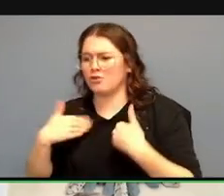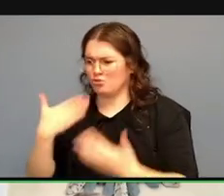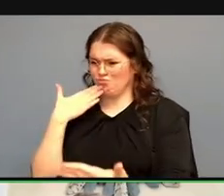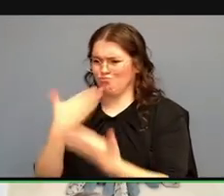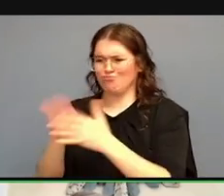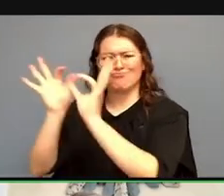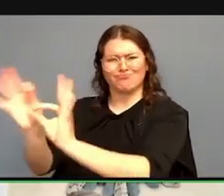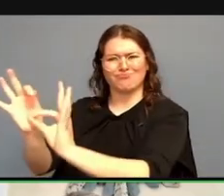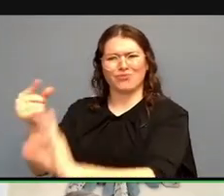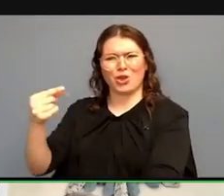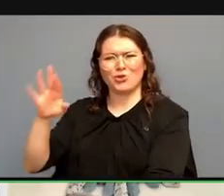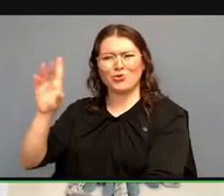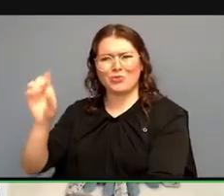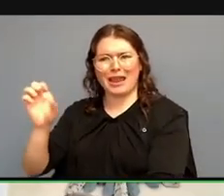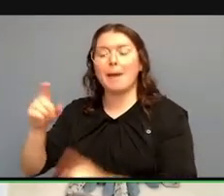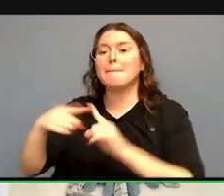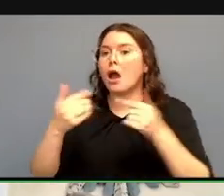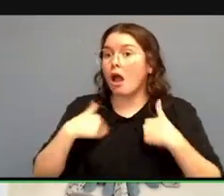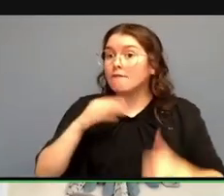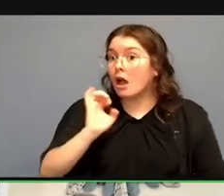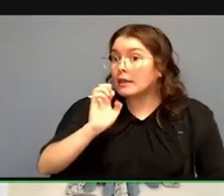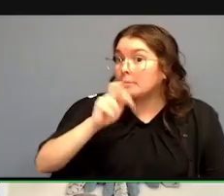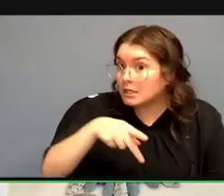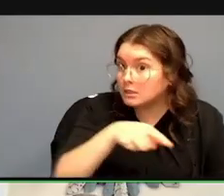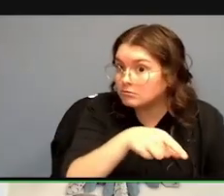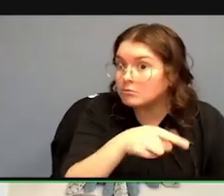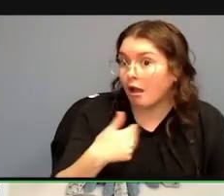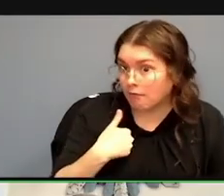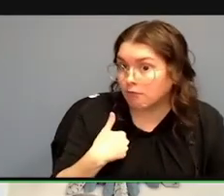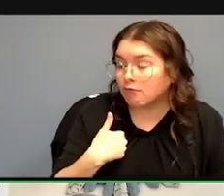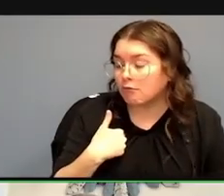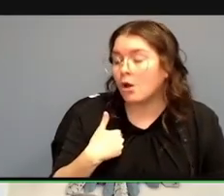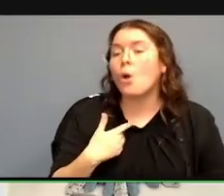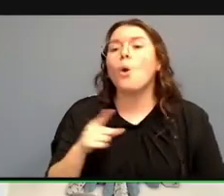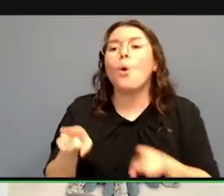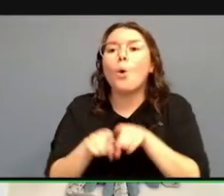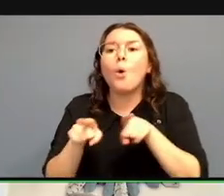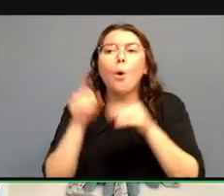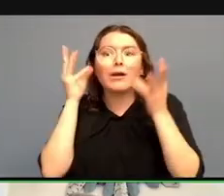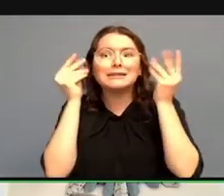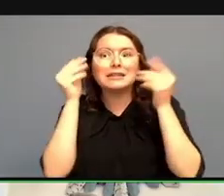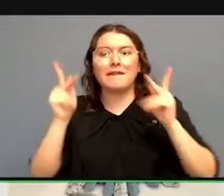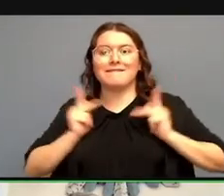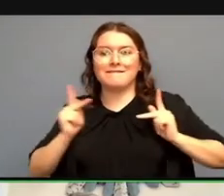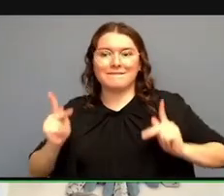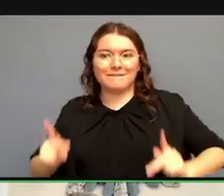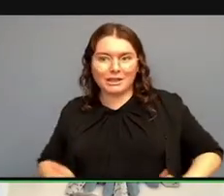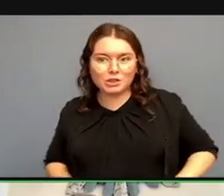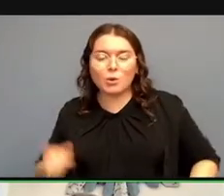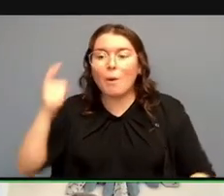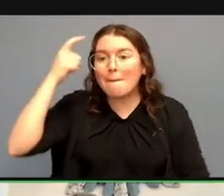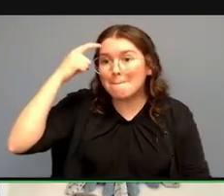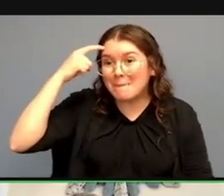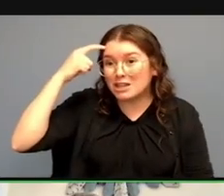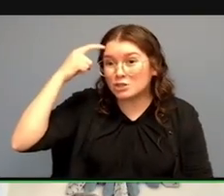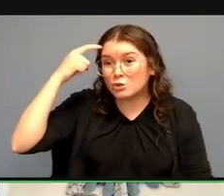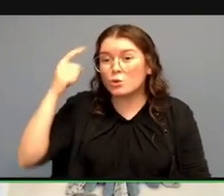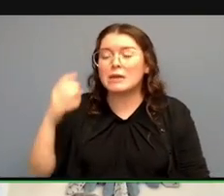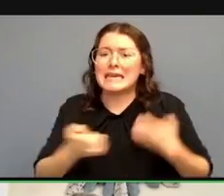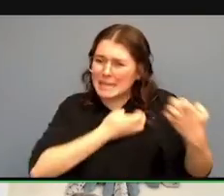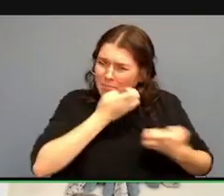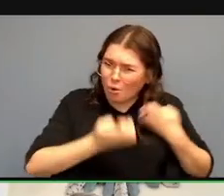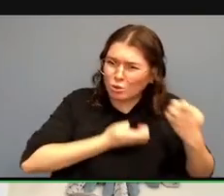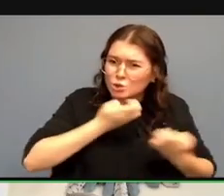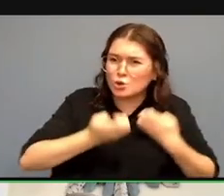grades who have IEPs. We also consider the physical, the mental, the